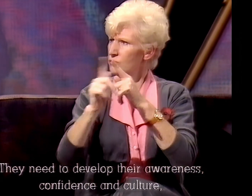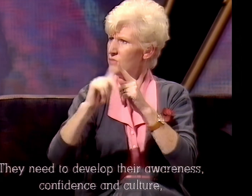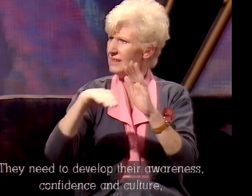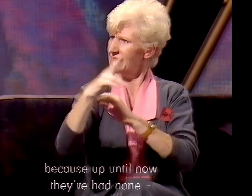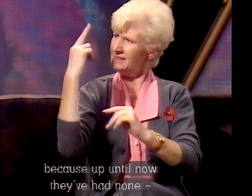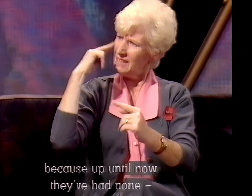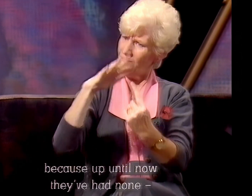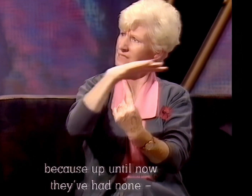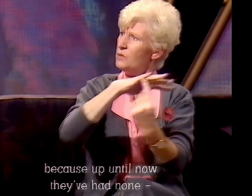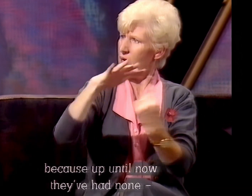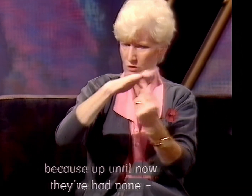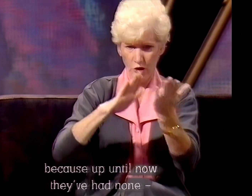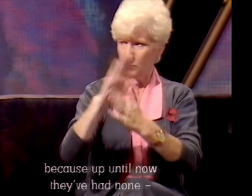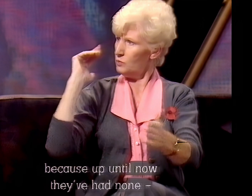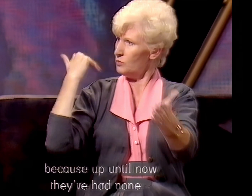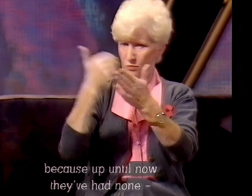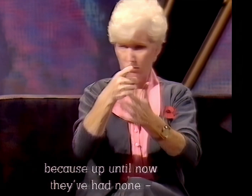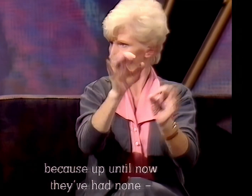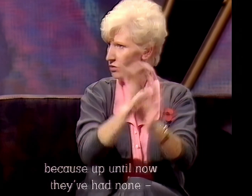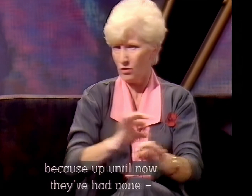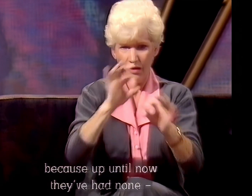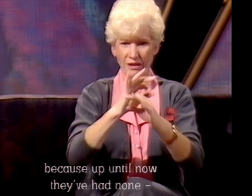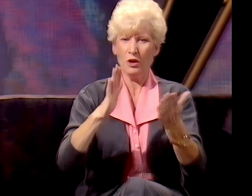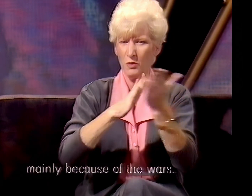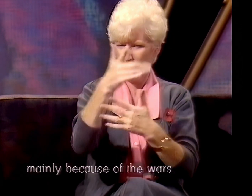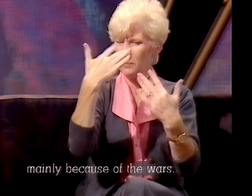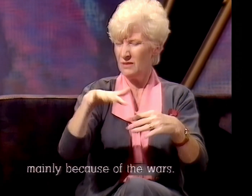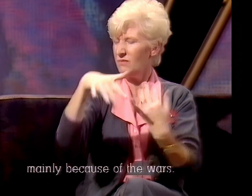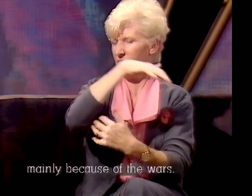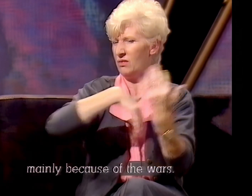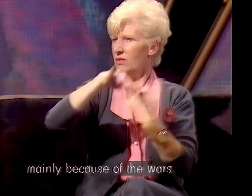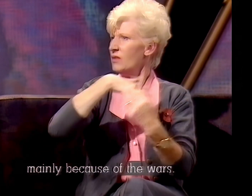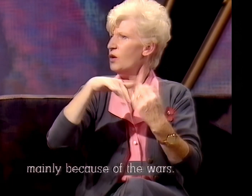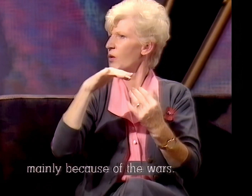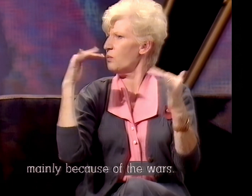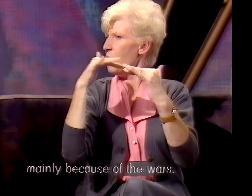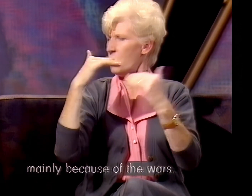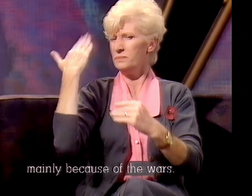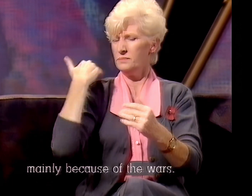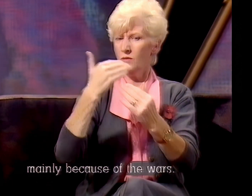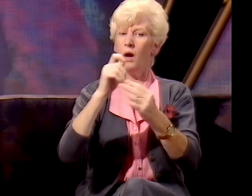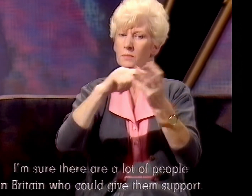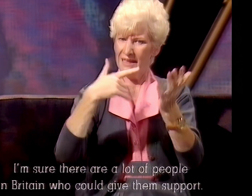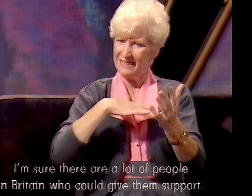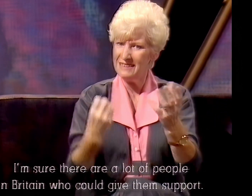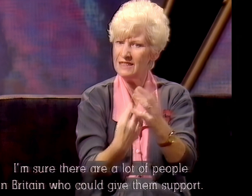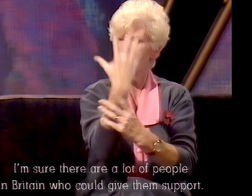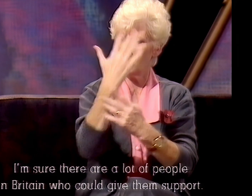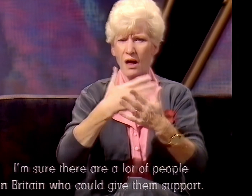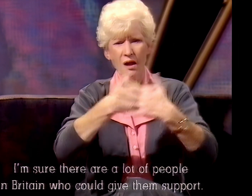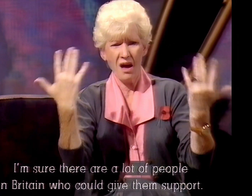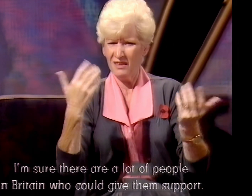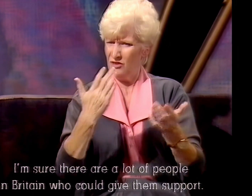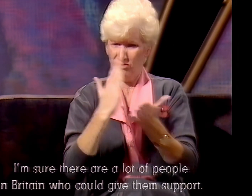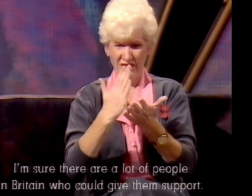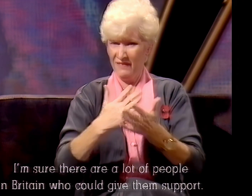awareness, their culture and their deaf identity. Because they've had no traditional values at all. I mean, mainly